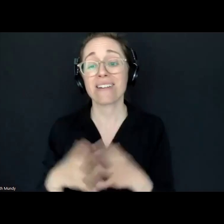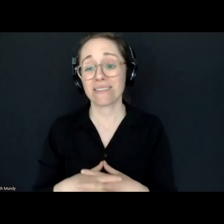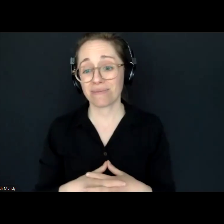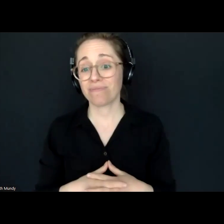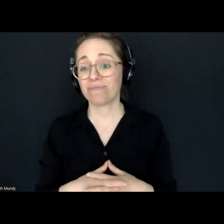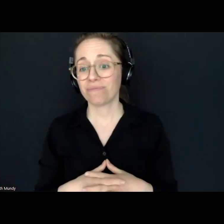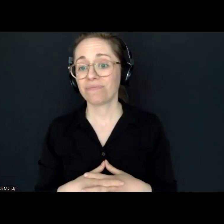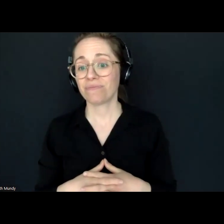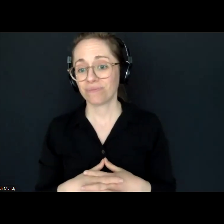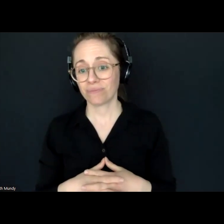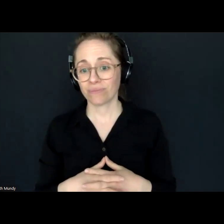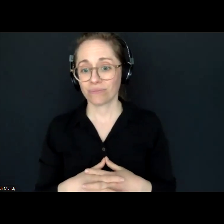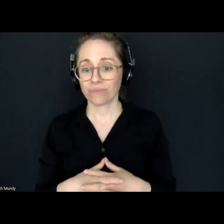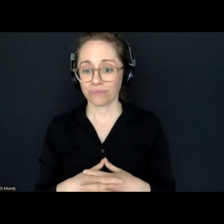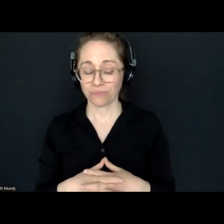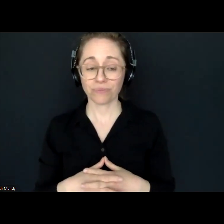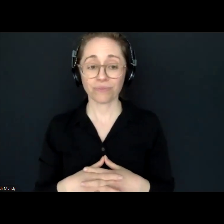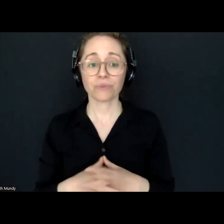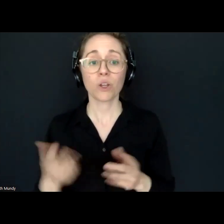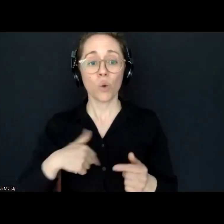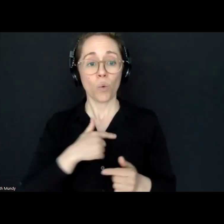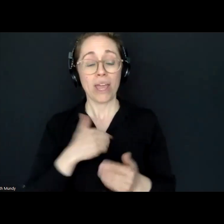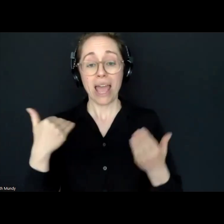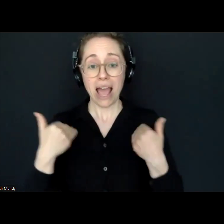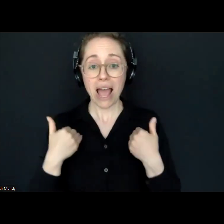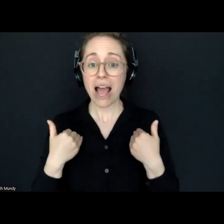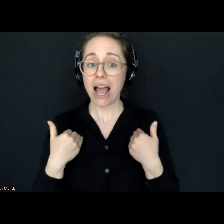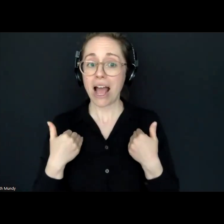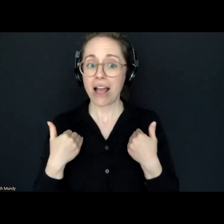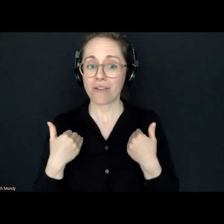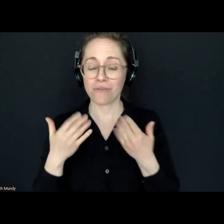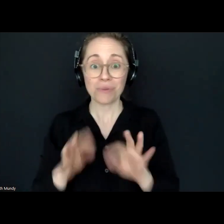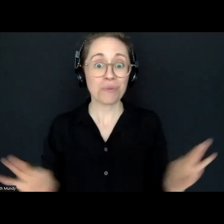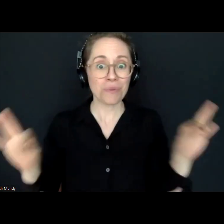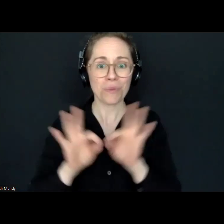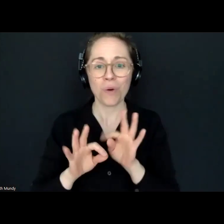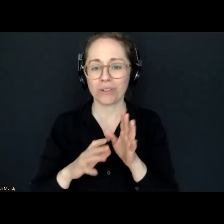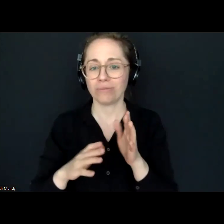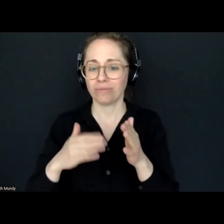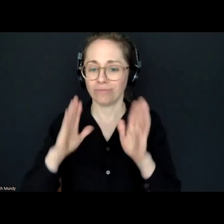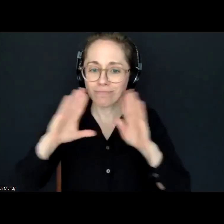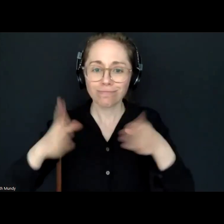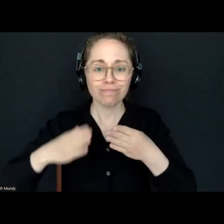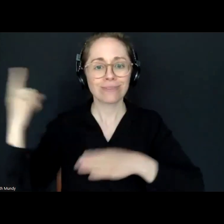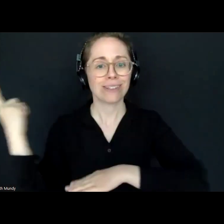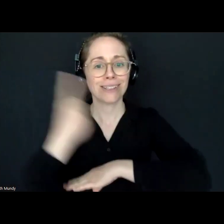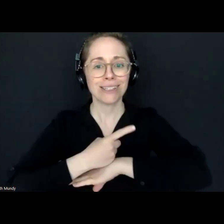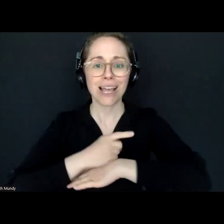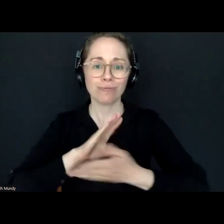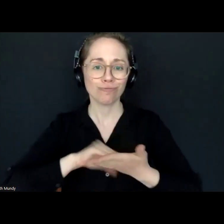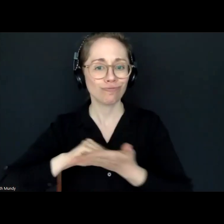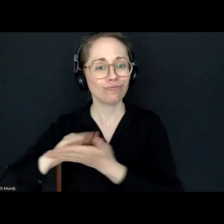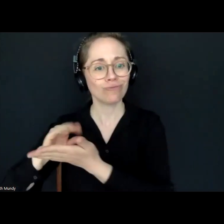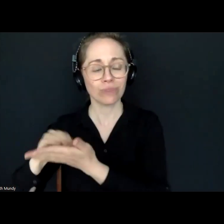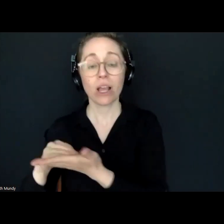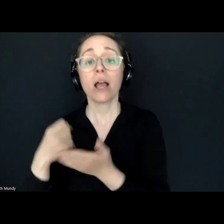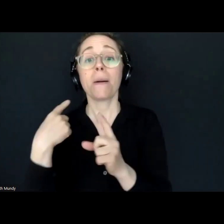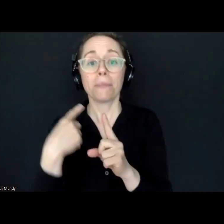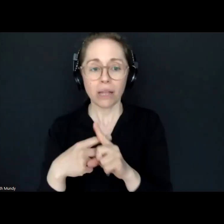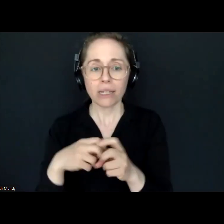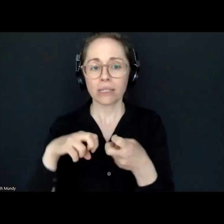really meaningful and engaging day where we are hearing issues, but also problem solving issues through